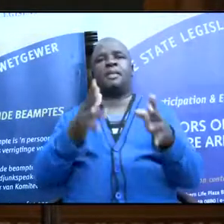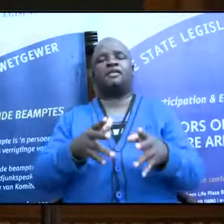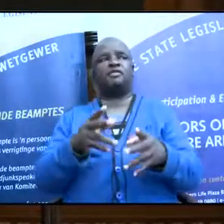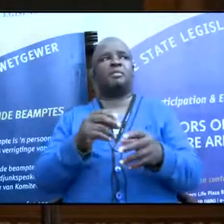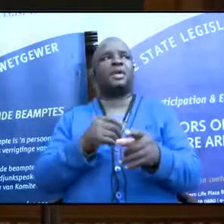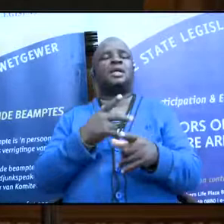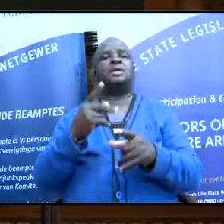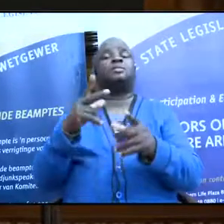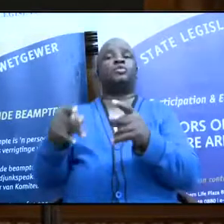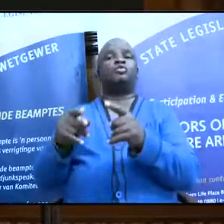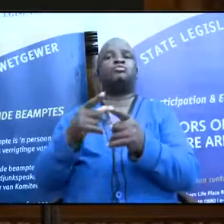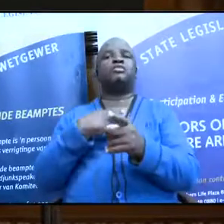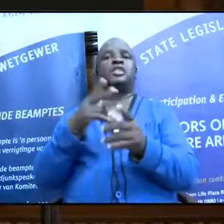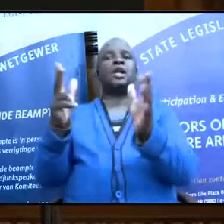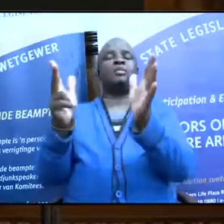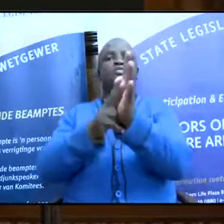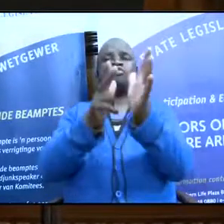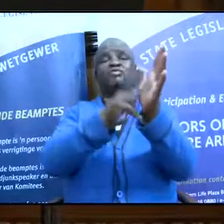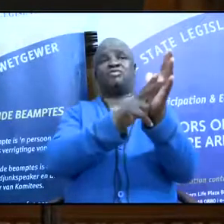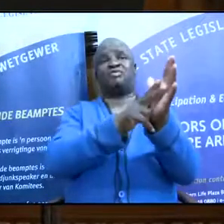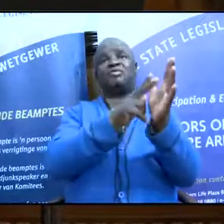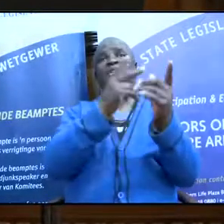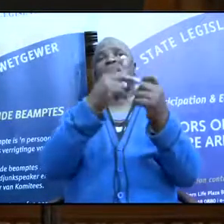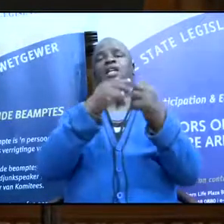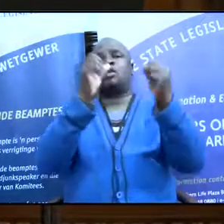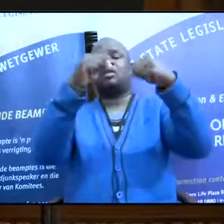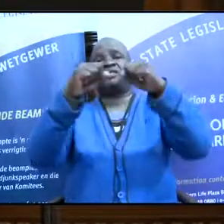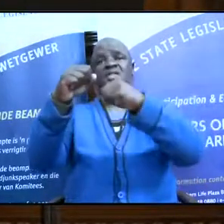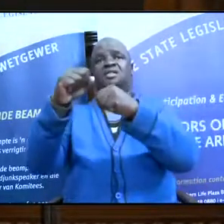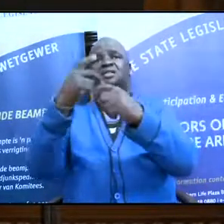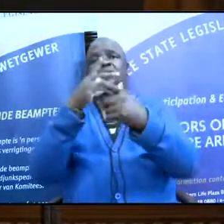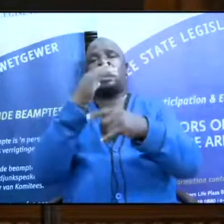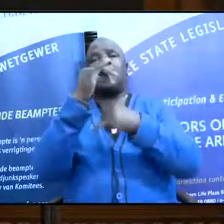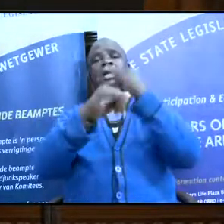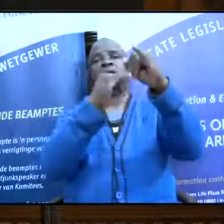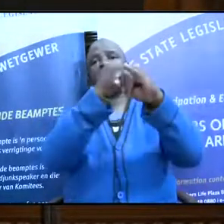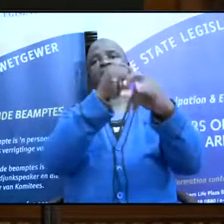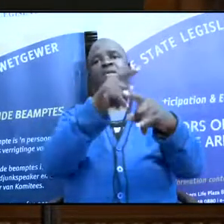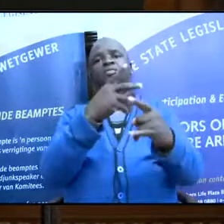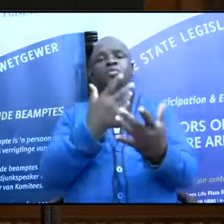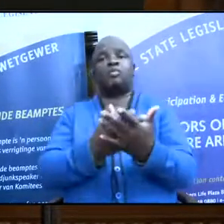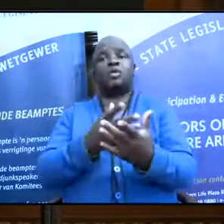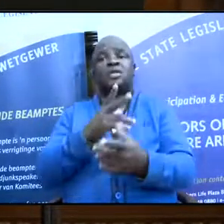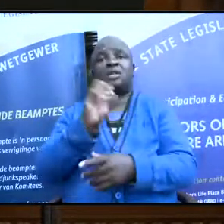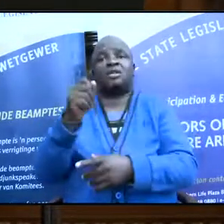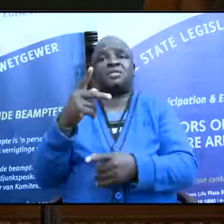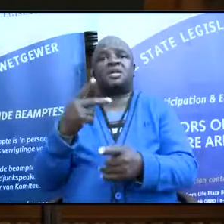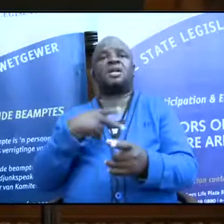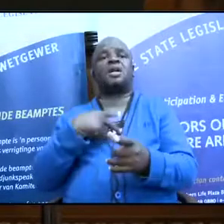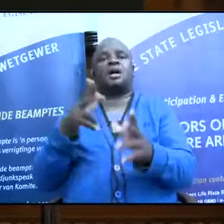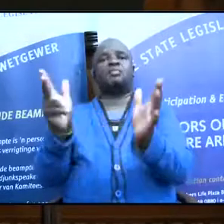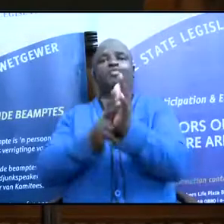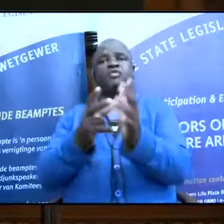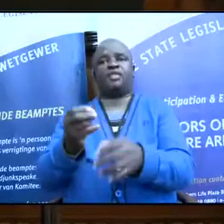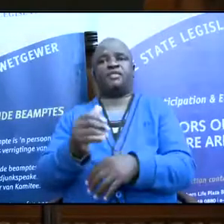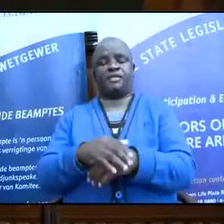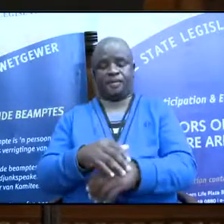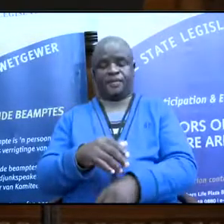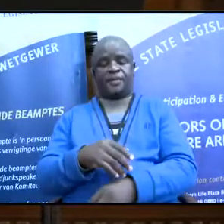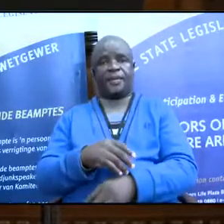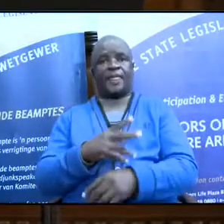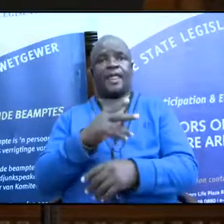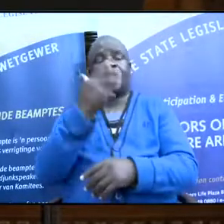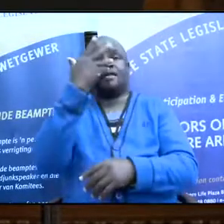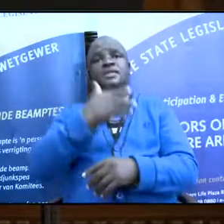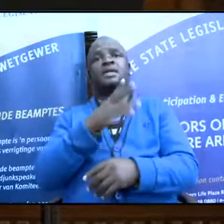adopted at international level and ratified by our countries our african region cpa and